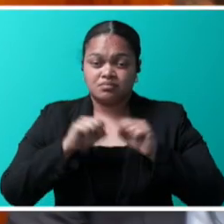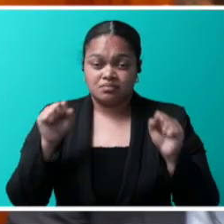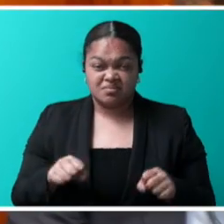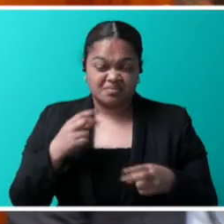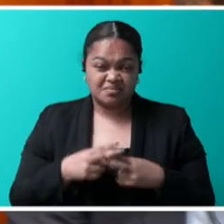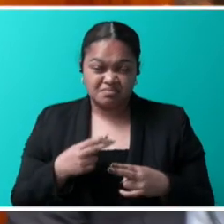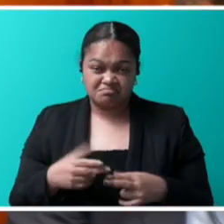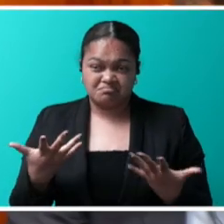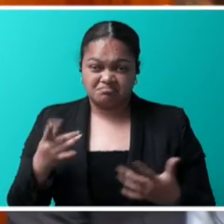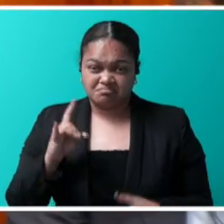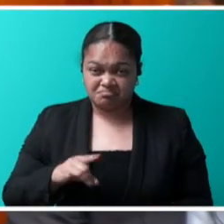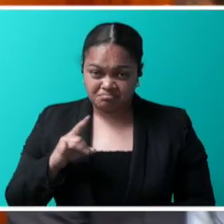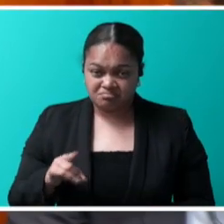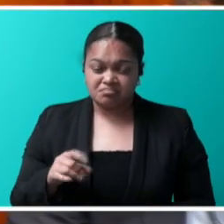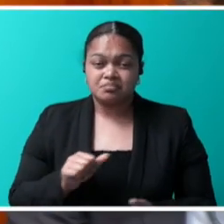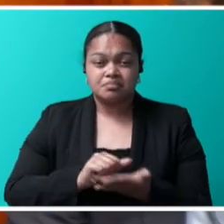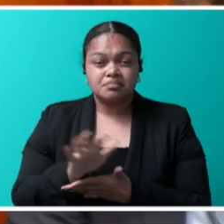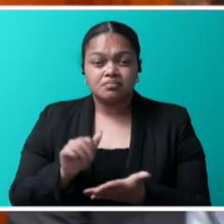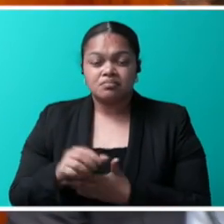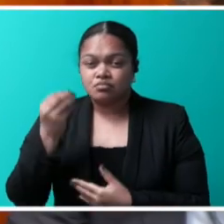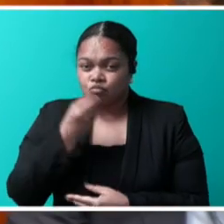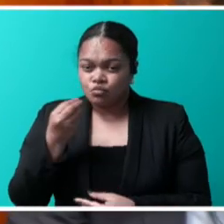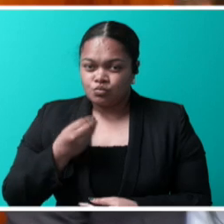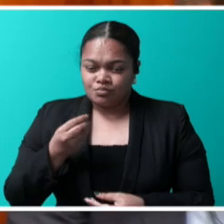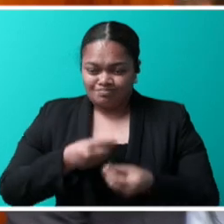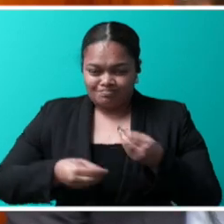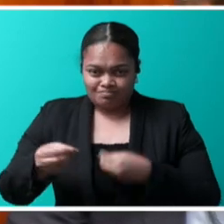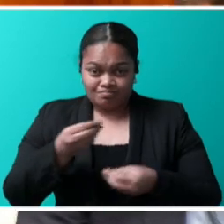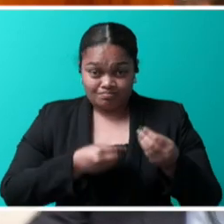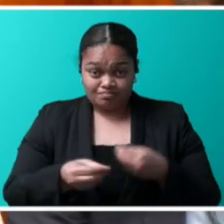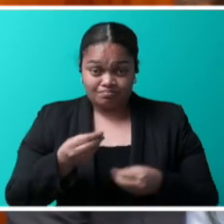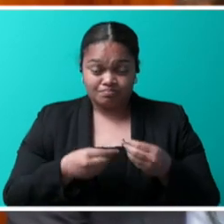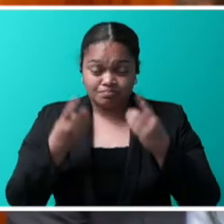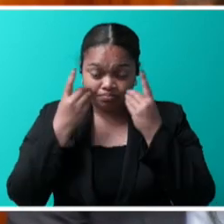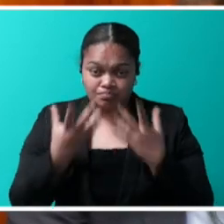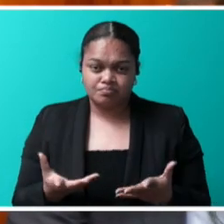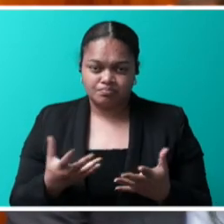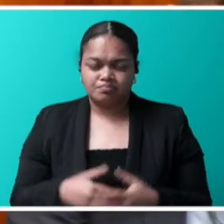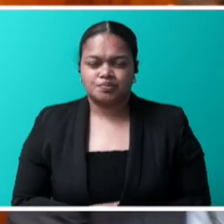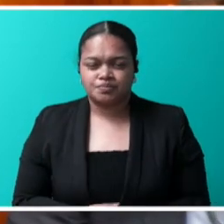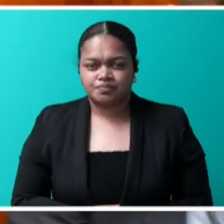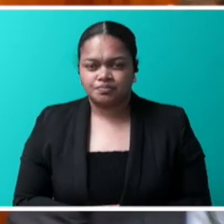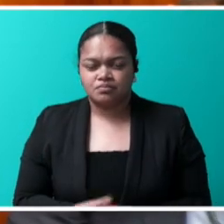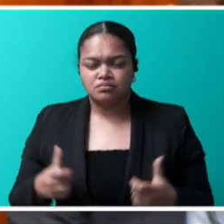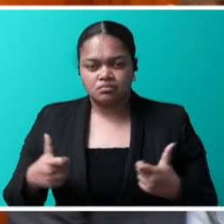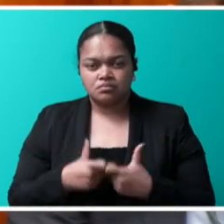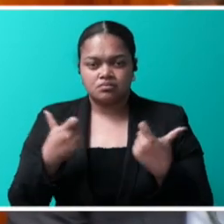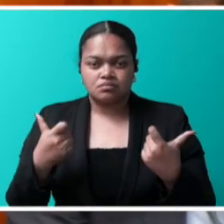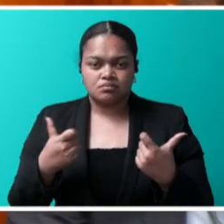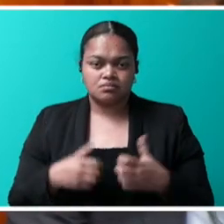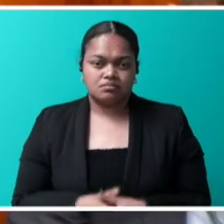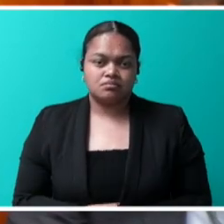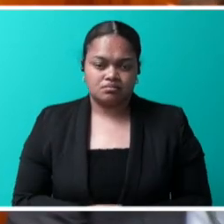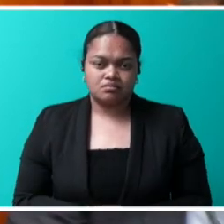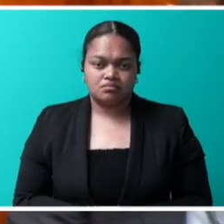livelihood, market access, and food supply chains, as demonstrated by the challenges posed by